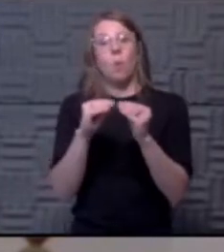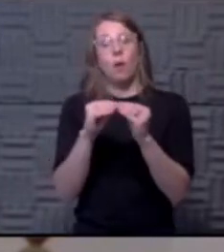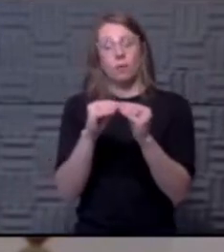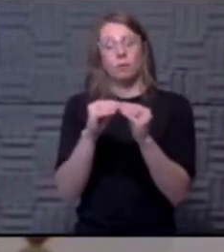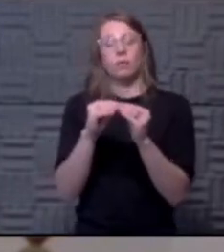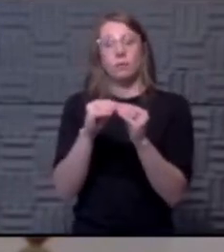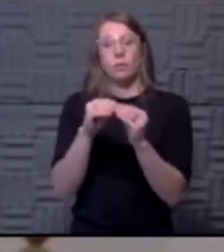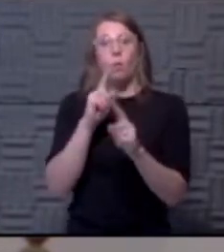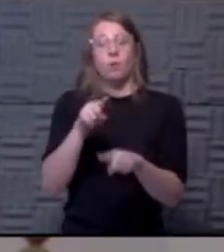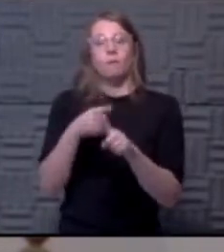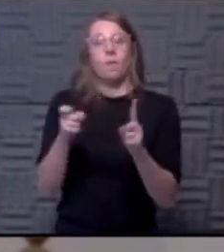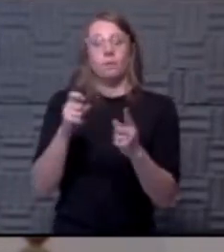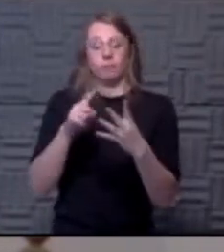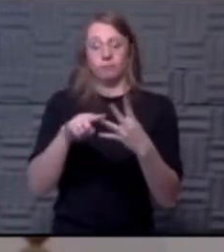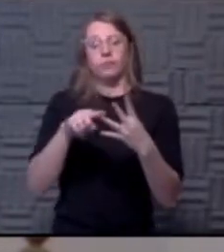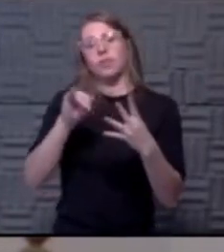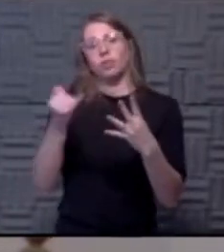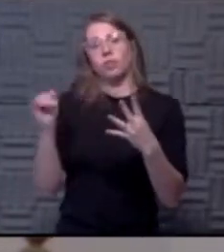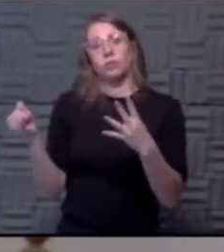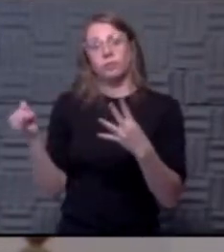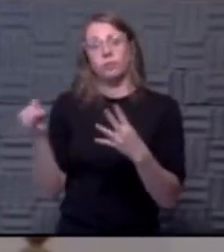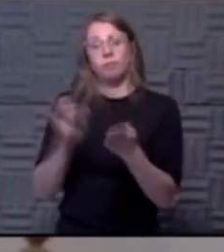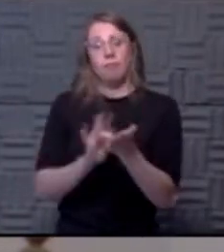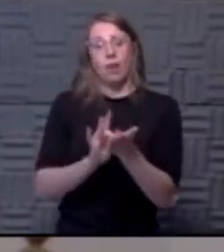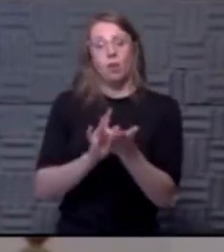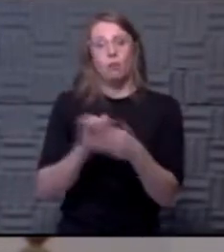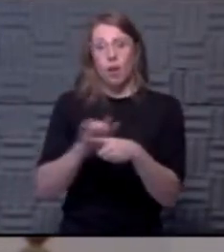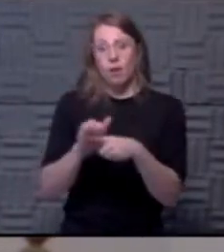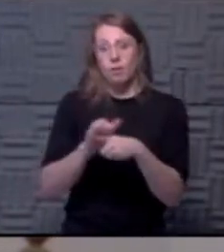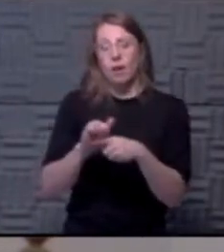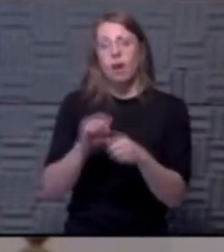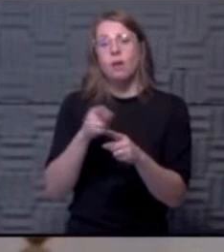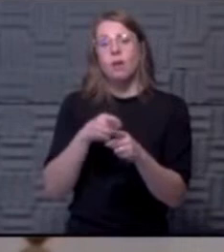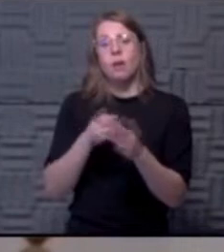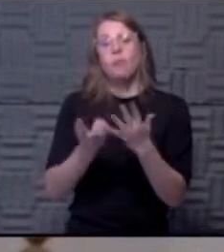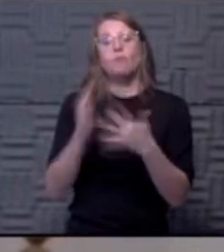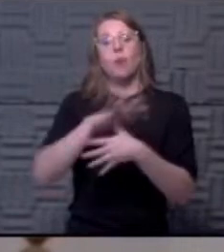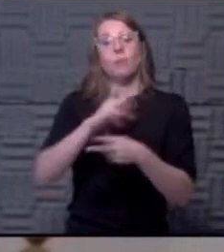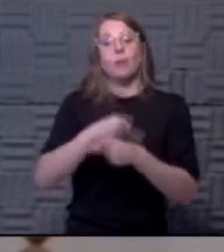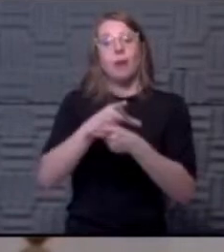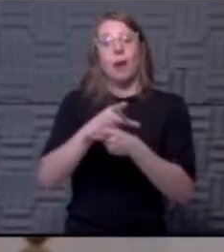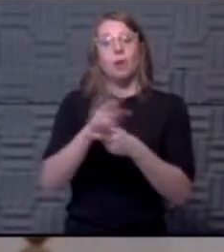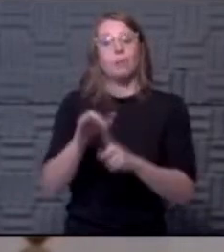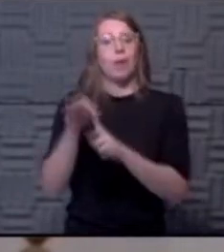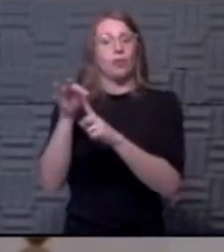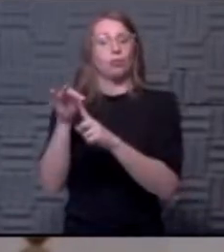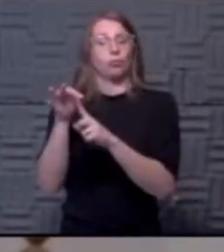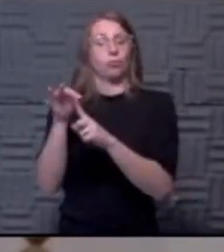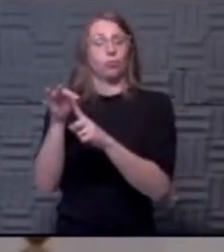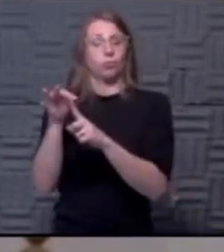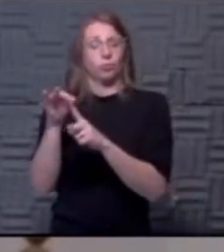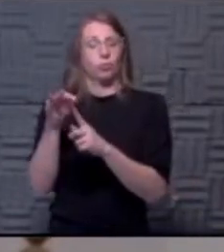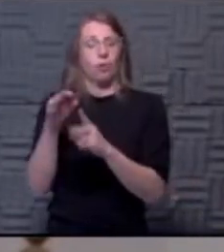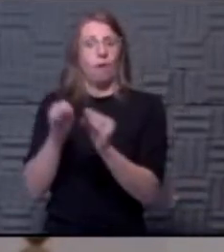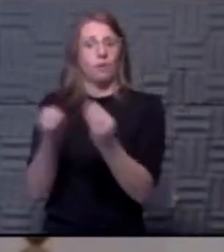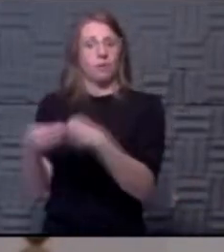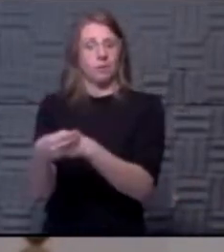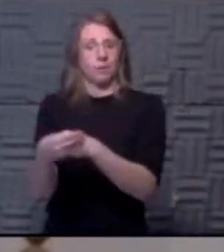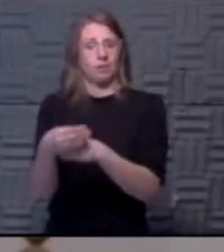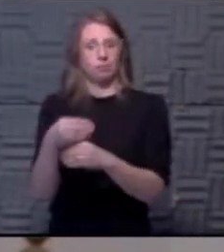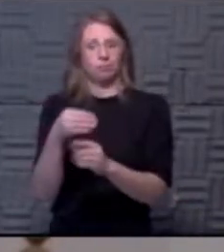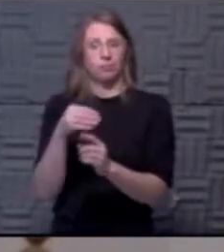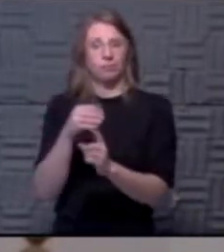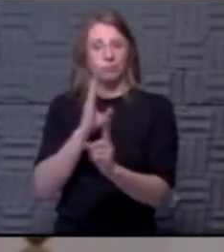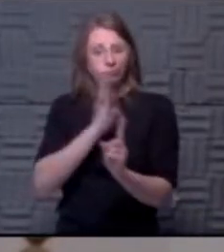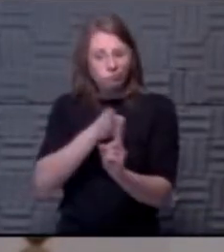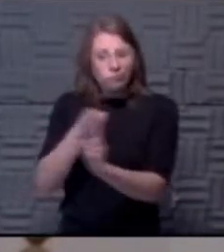week. The medical practices and primary care and specialty offices have not been primary vaccinating sites just because they're rather low